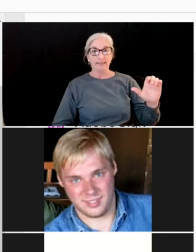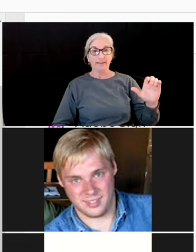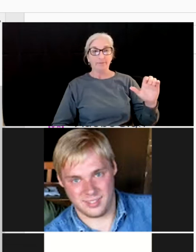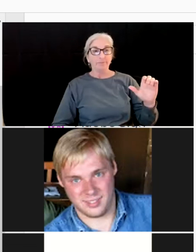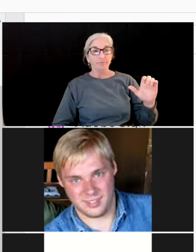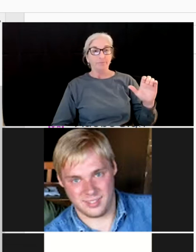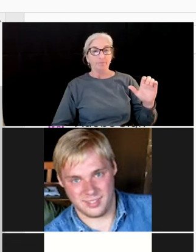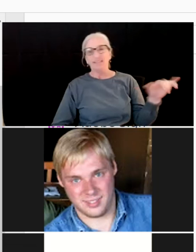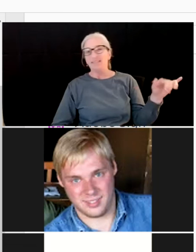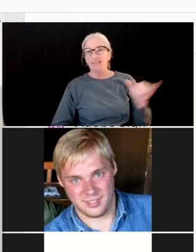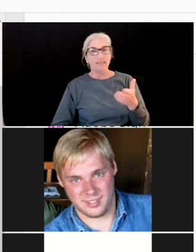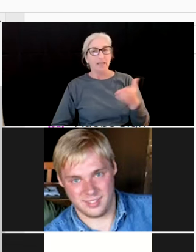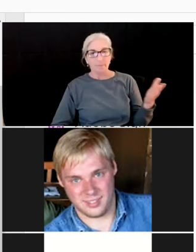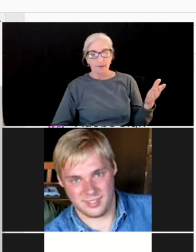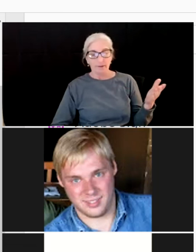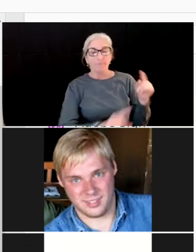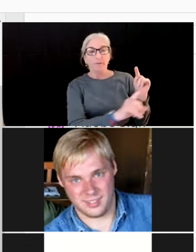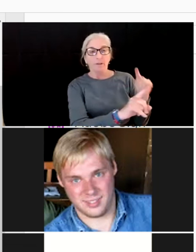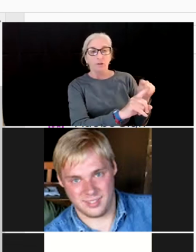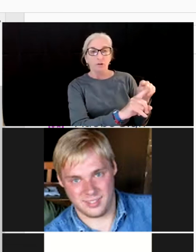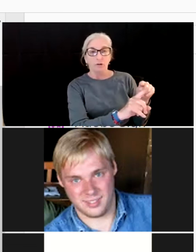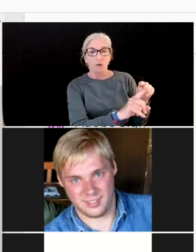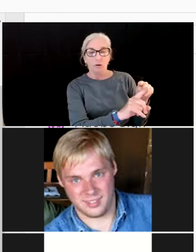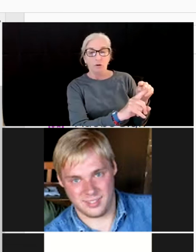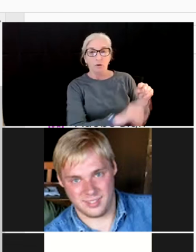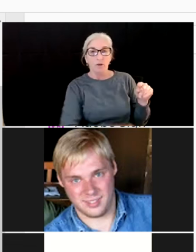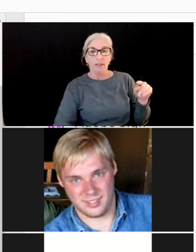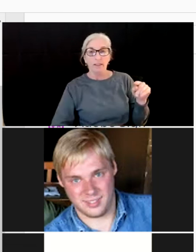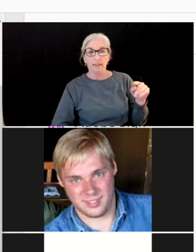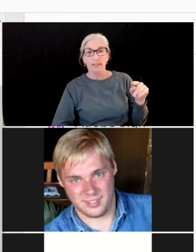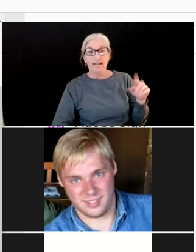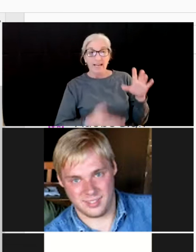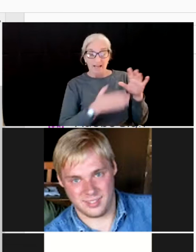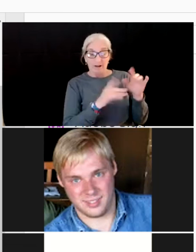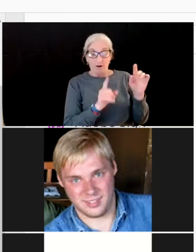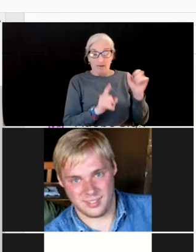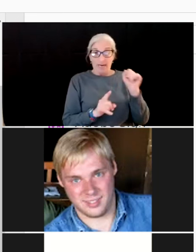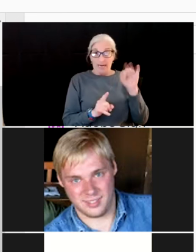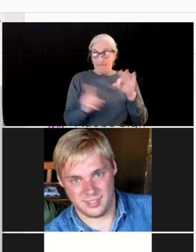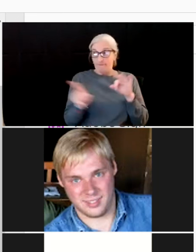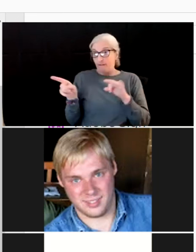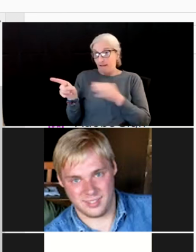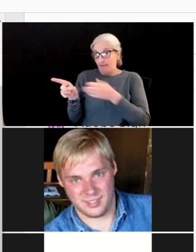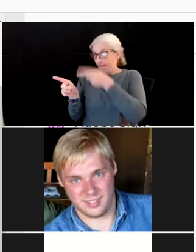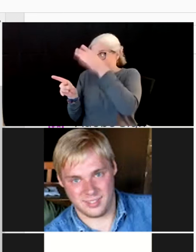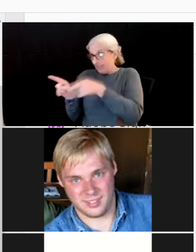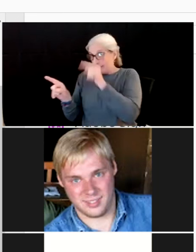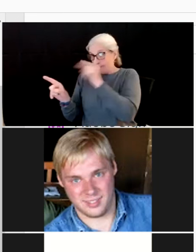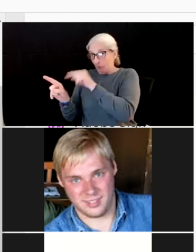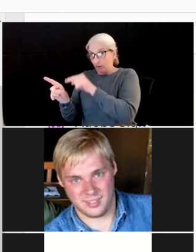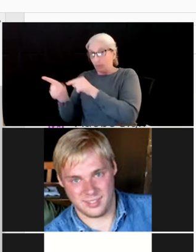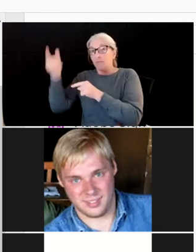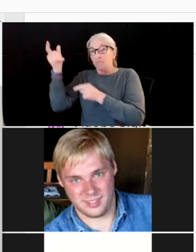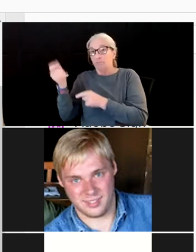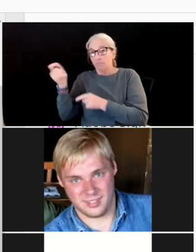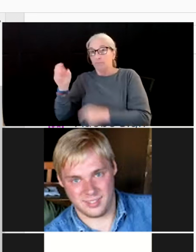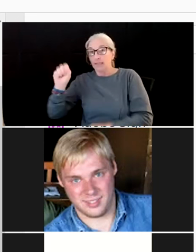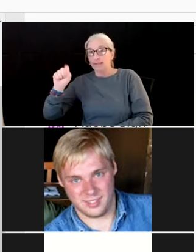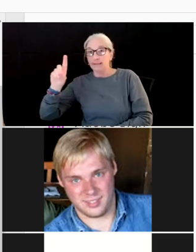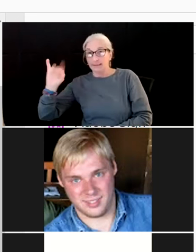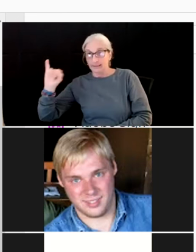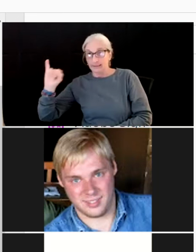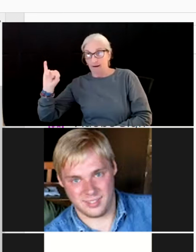benefits are paid to a dependent of the person who receives SSDI, so usually it's a